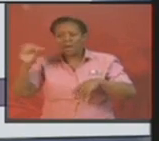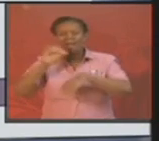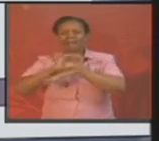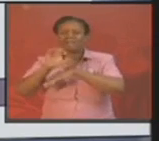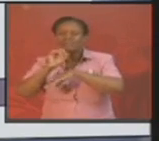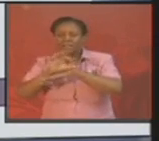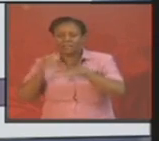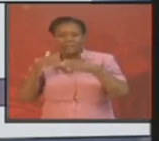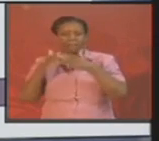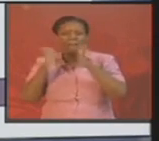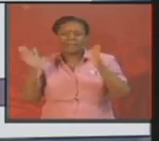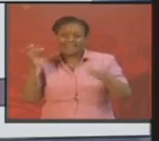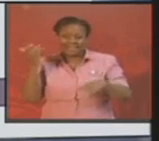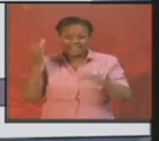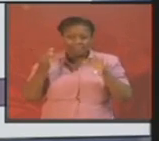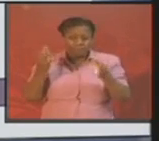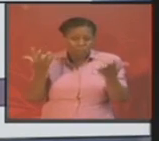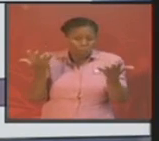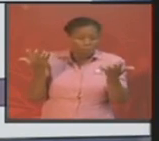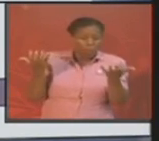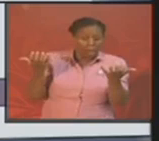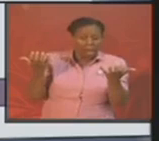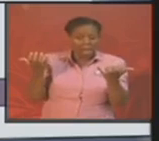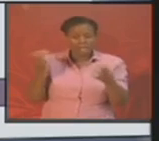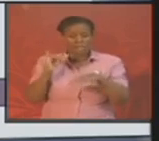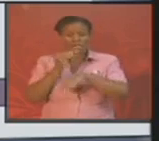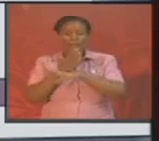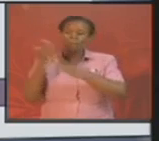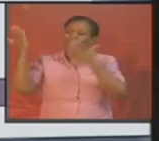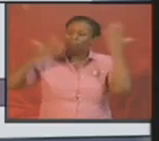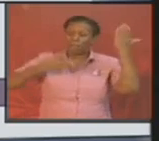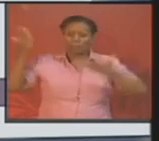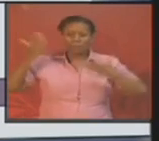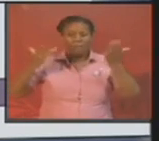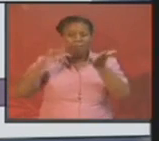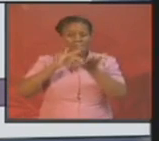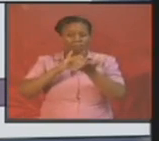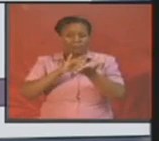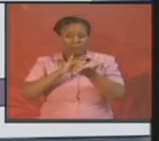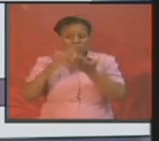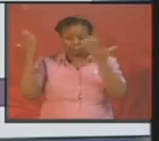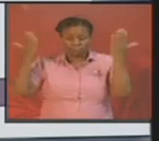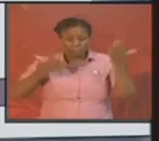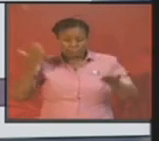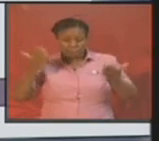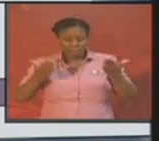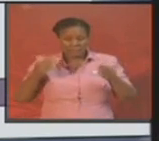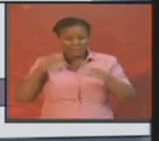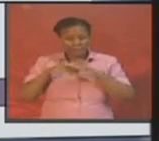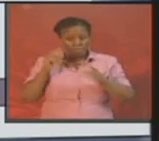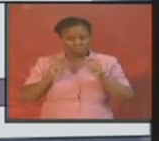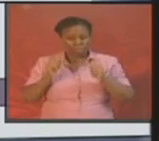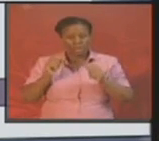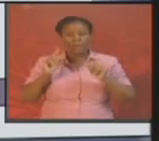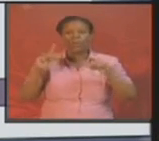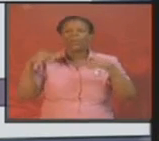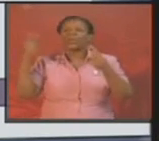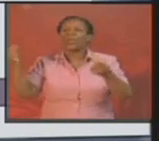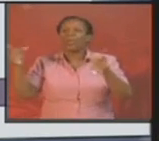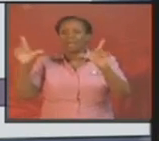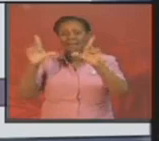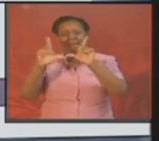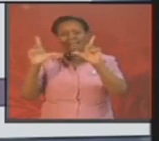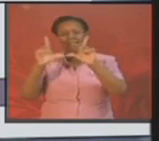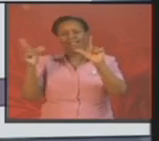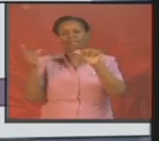involved in these kind of manufacturing, that you come to the Chemistry, Food and Drugs Division, get the necessary requirements so that your